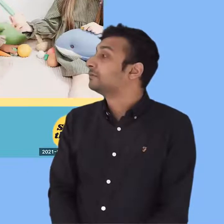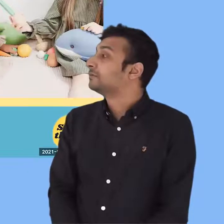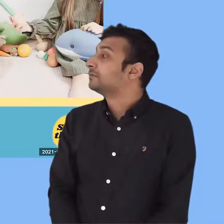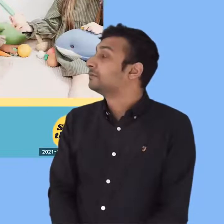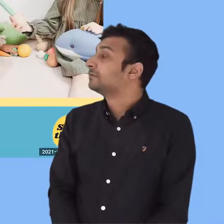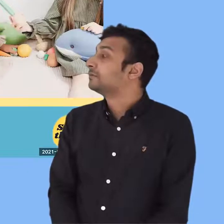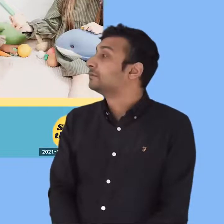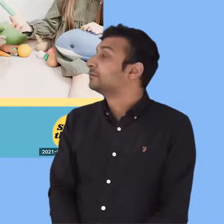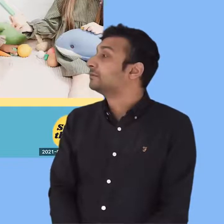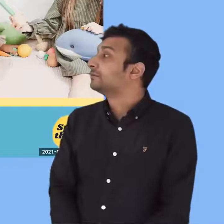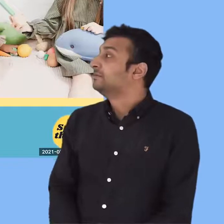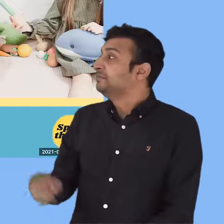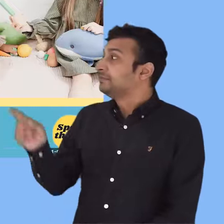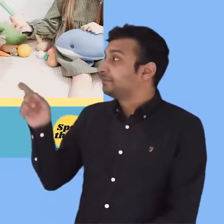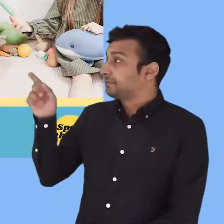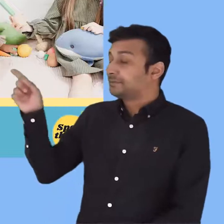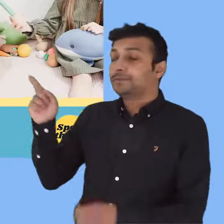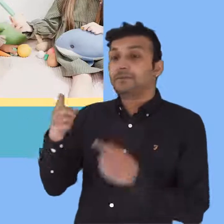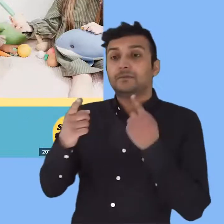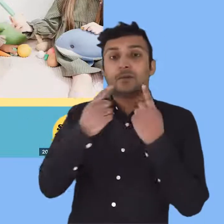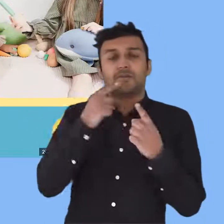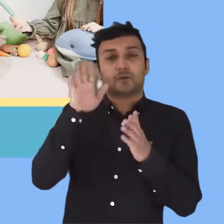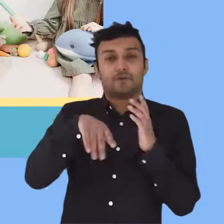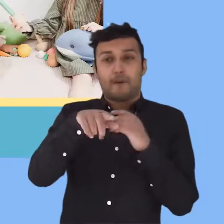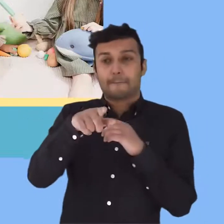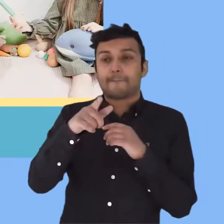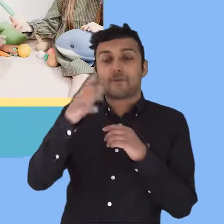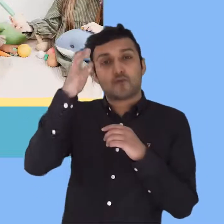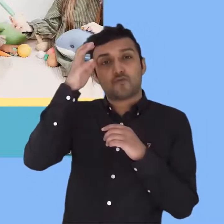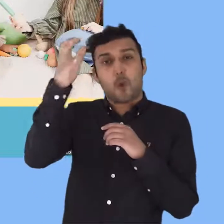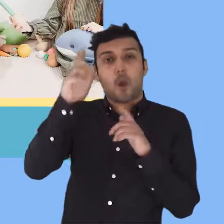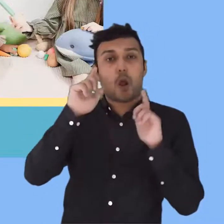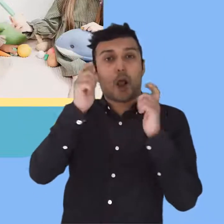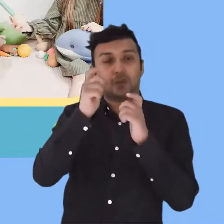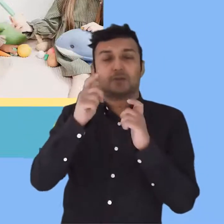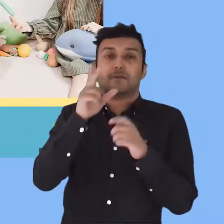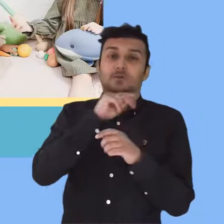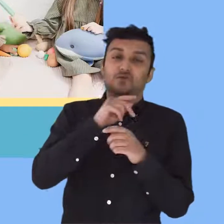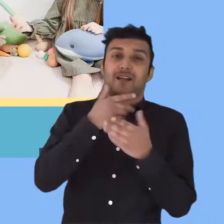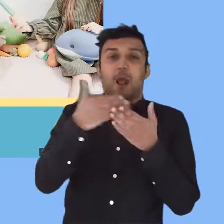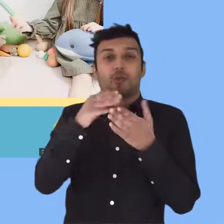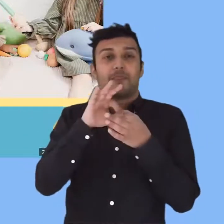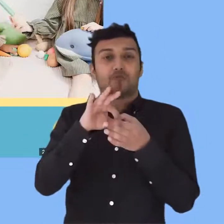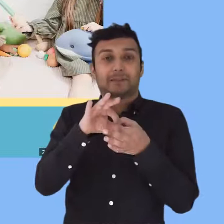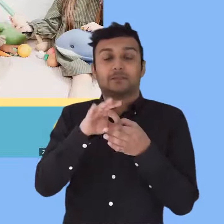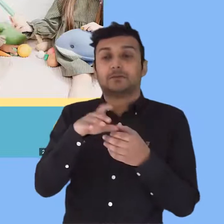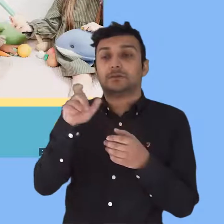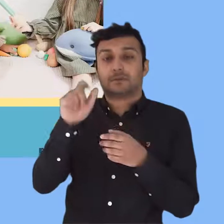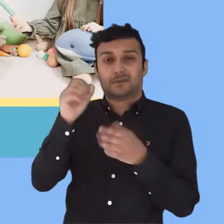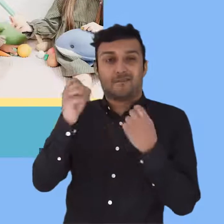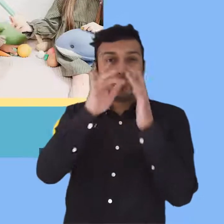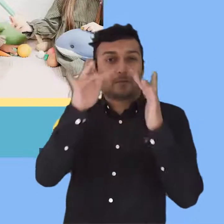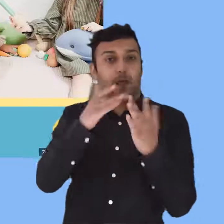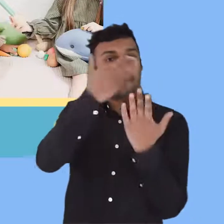So this is some information from the Royal College of Speech and Language Therapists, the RCSLT. So on their page on